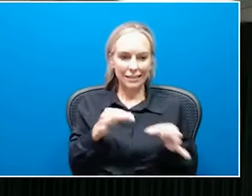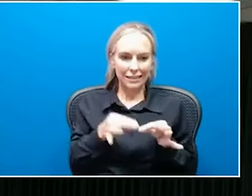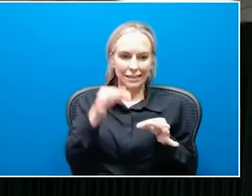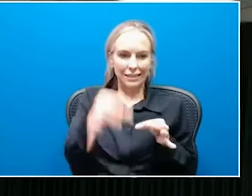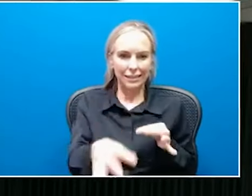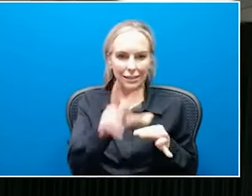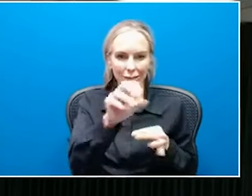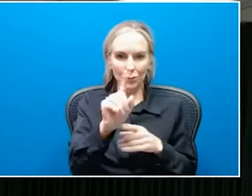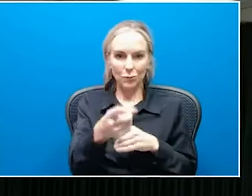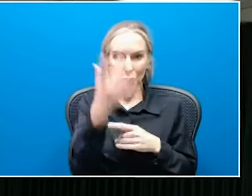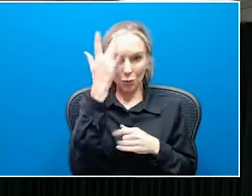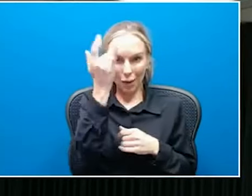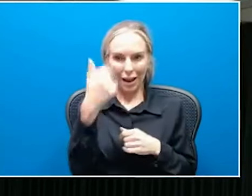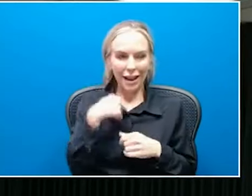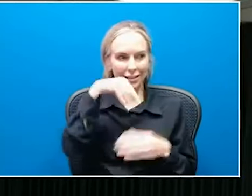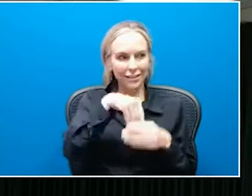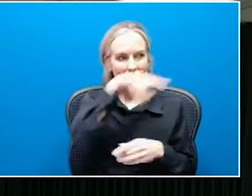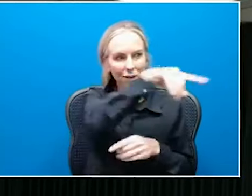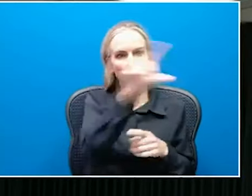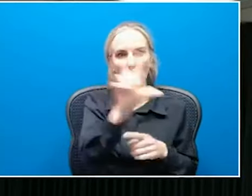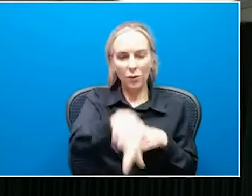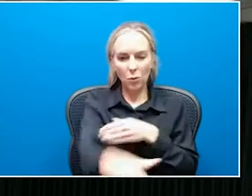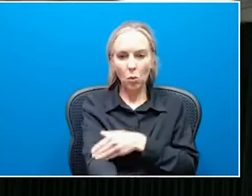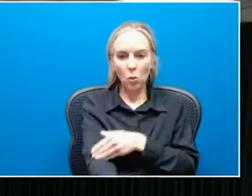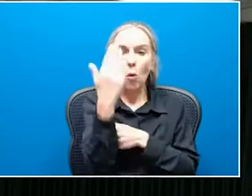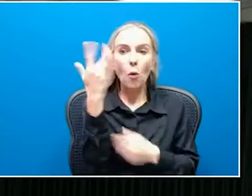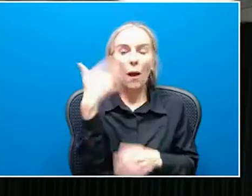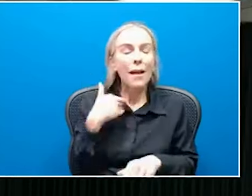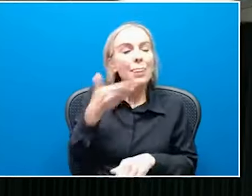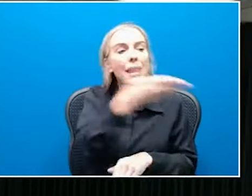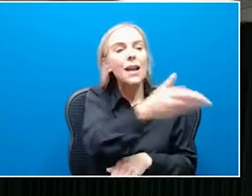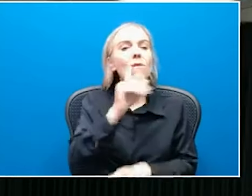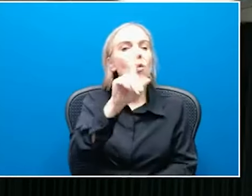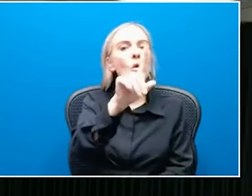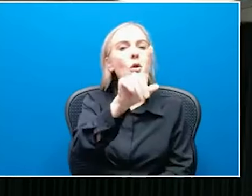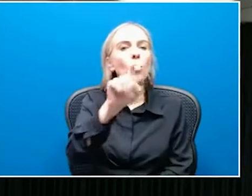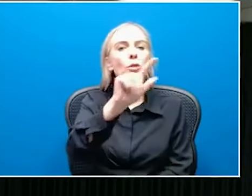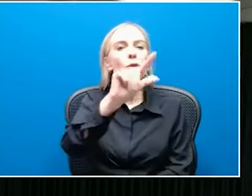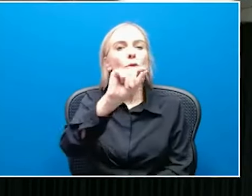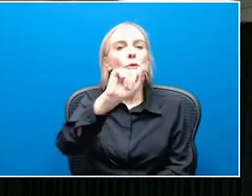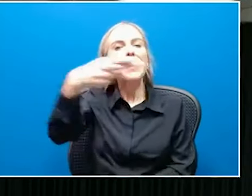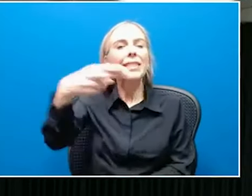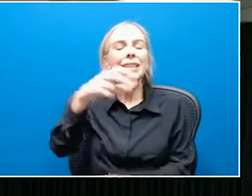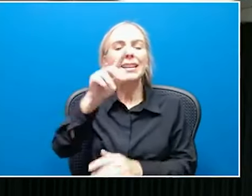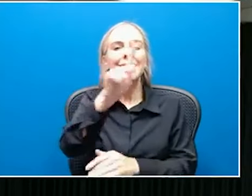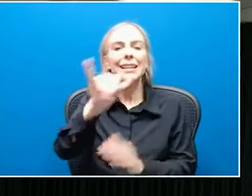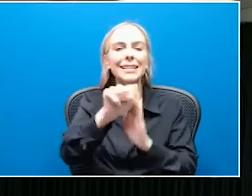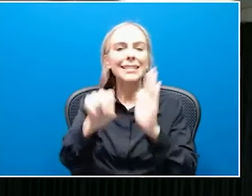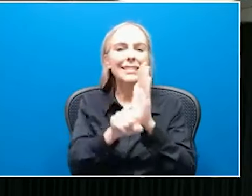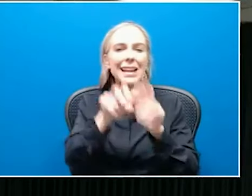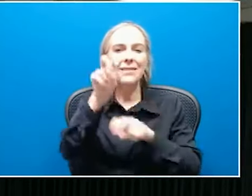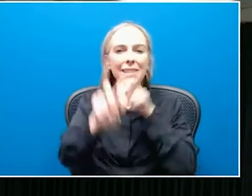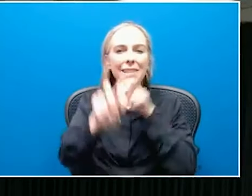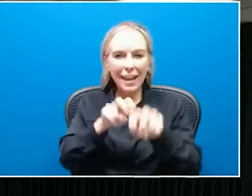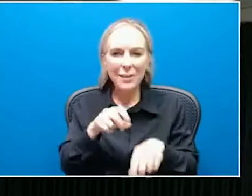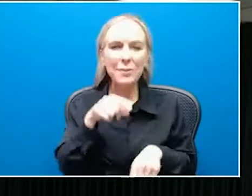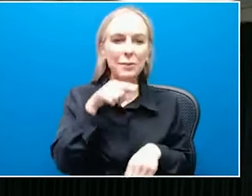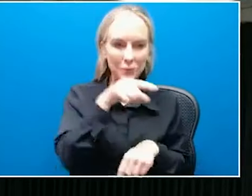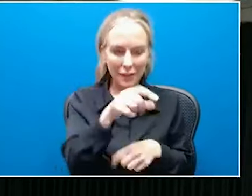this morning kicking off the 120th Kentucky State Fair. This is an every